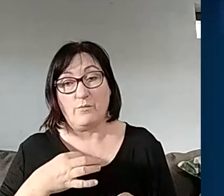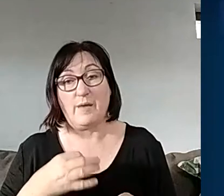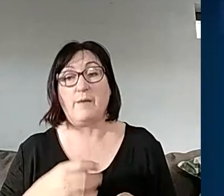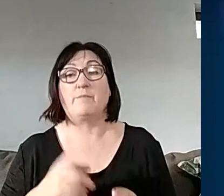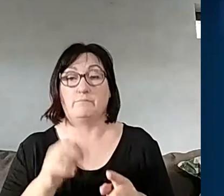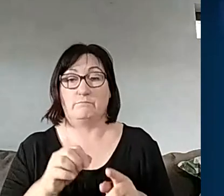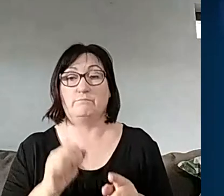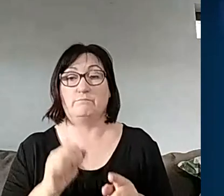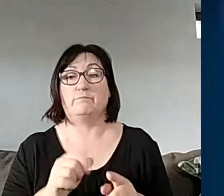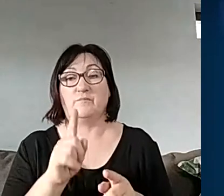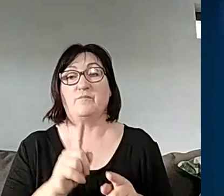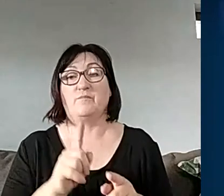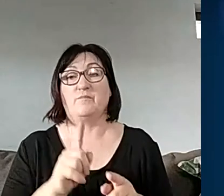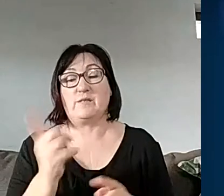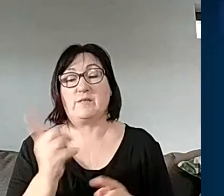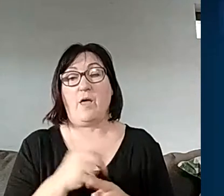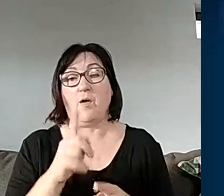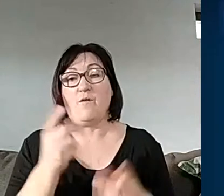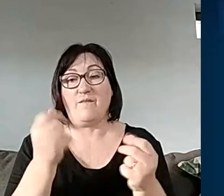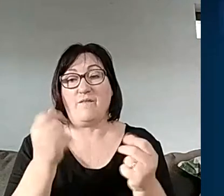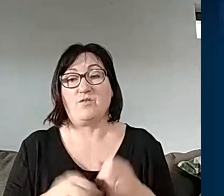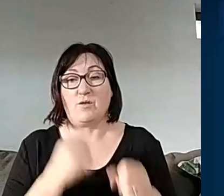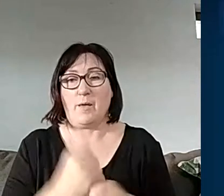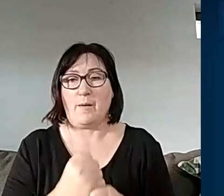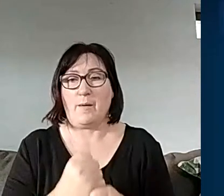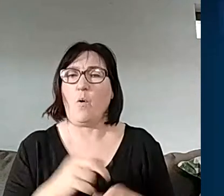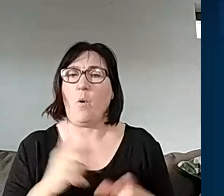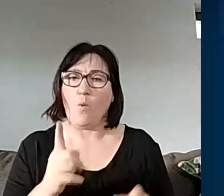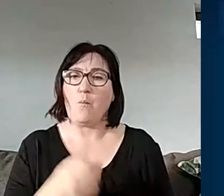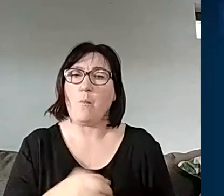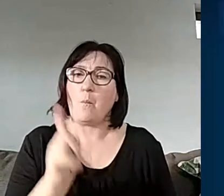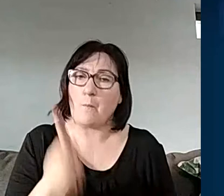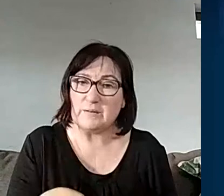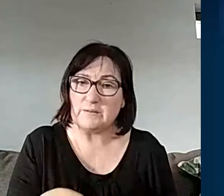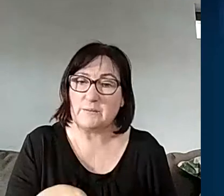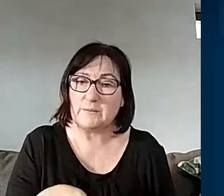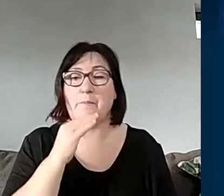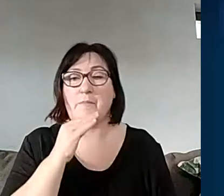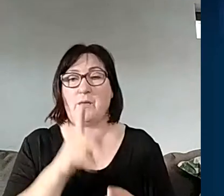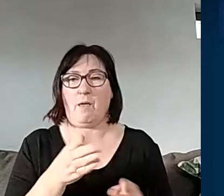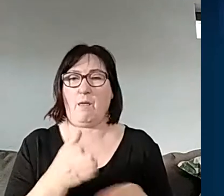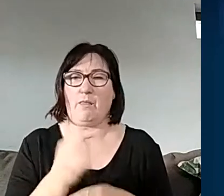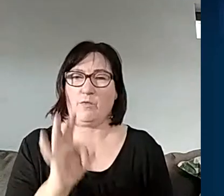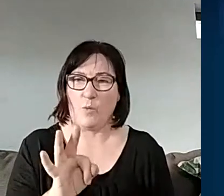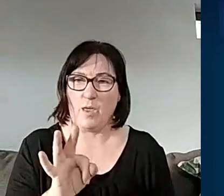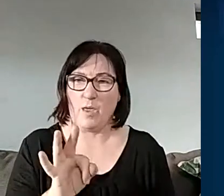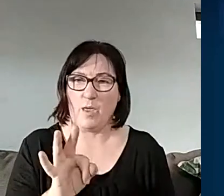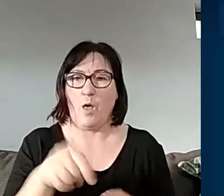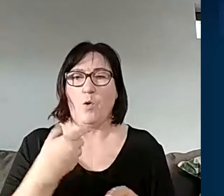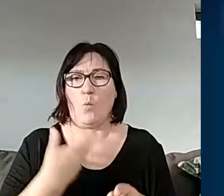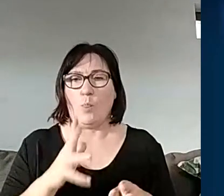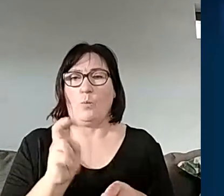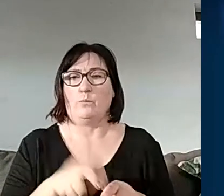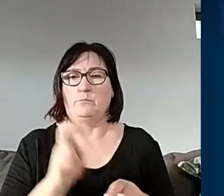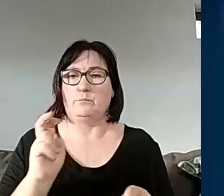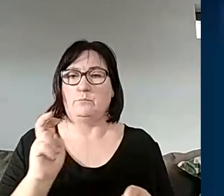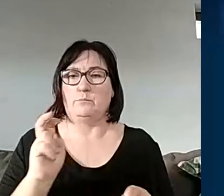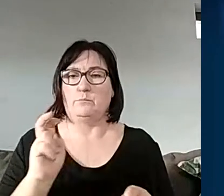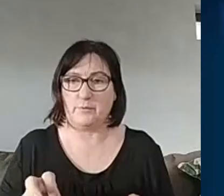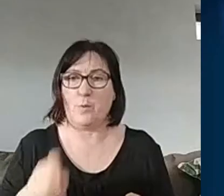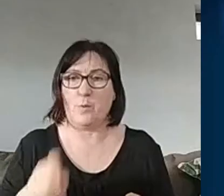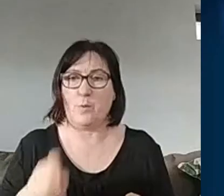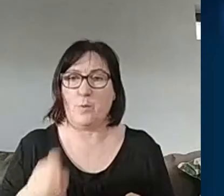example, you've 3 months into the year, you now need to deregister from turnover tax because your turnovers exceed the million,